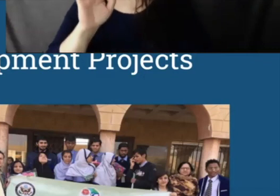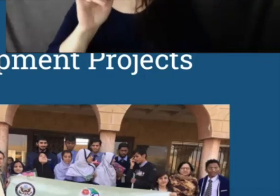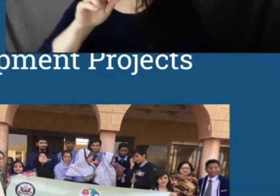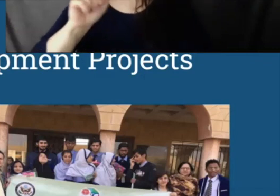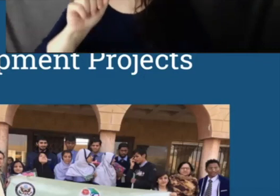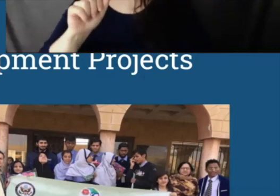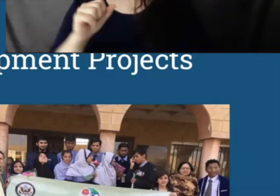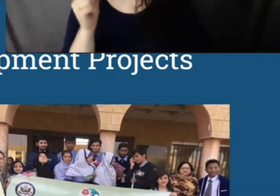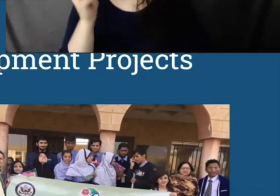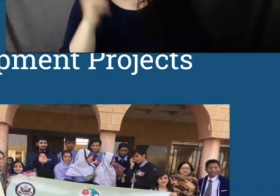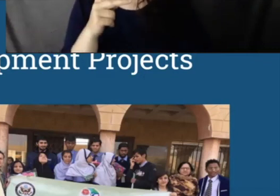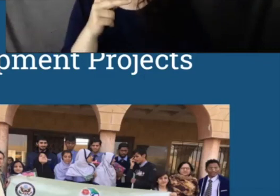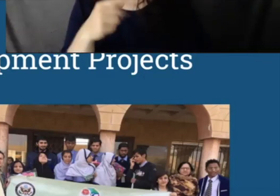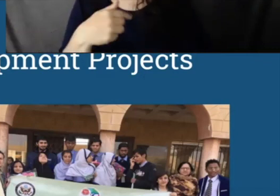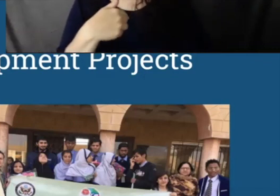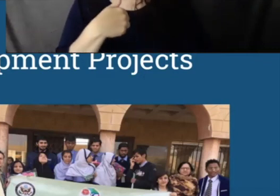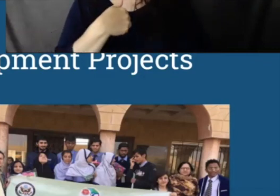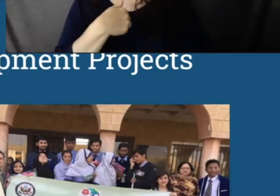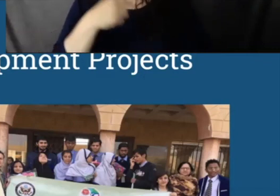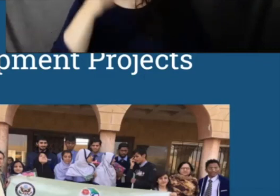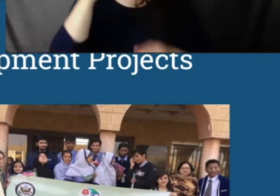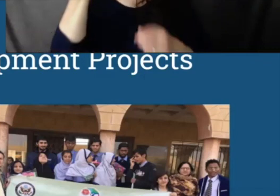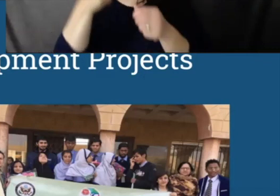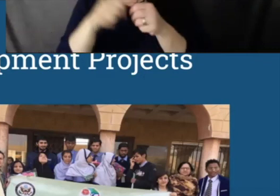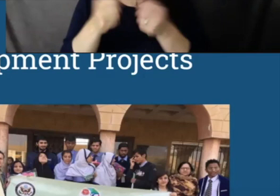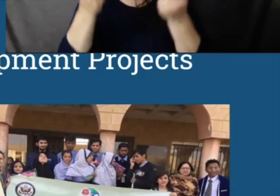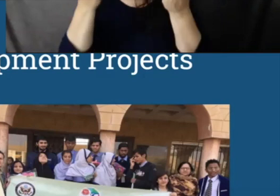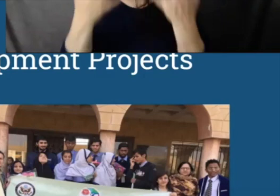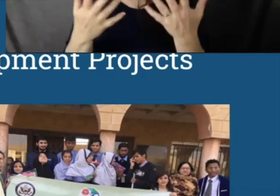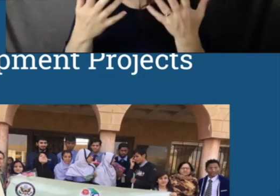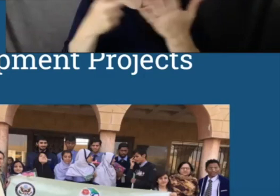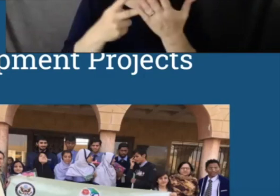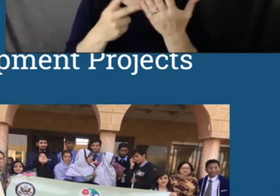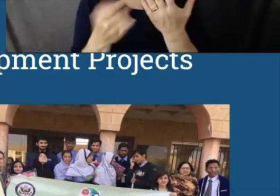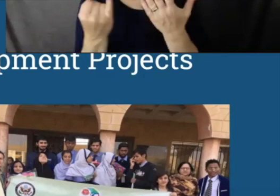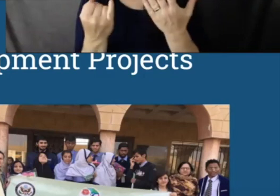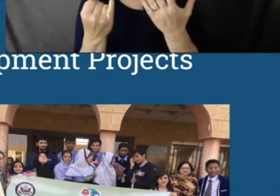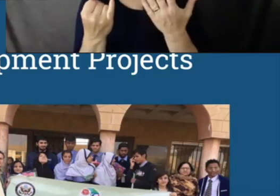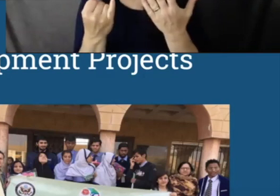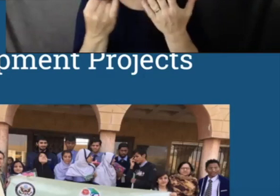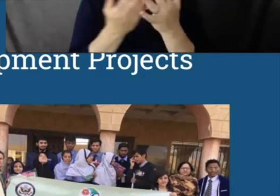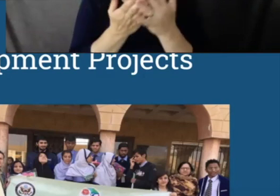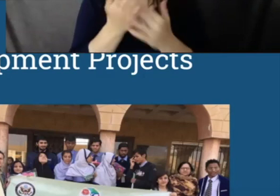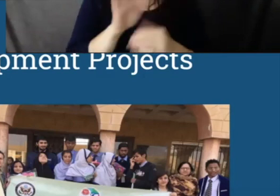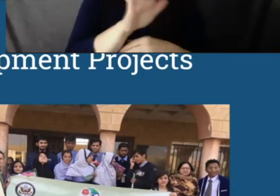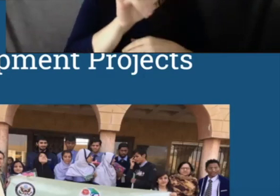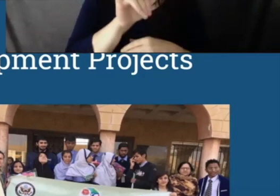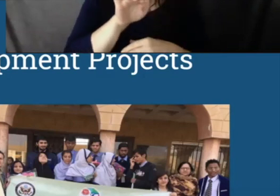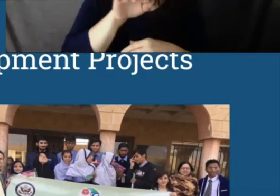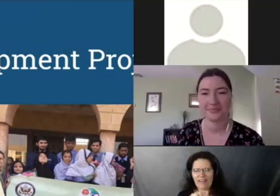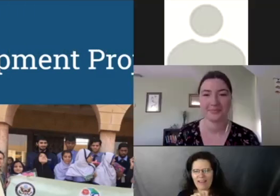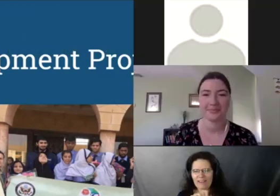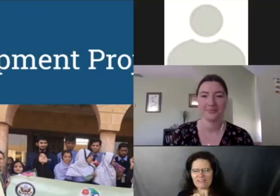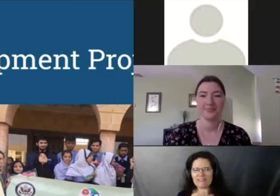I myself don't remember that how many projects I have done with by using by utilizing